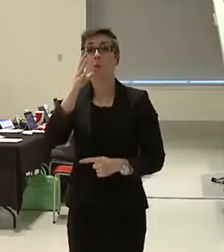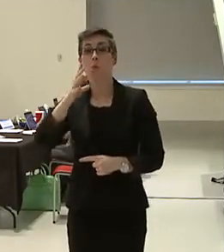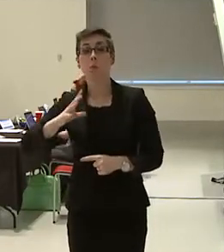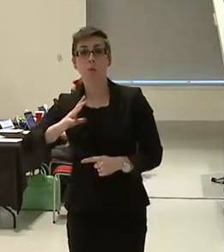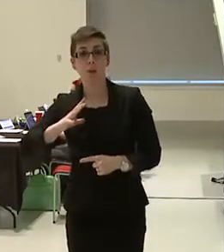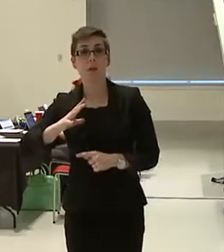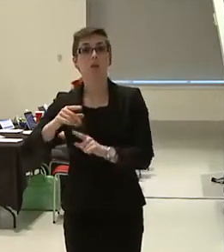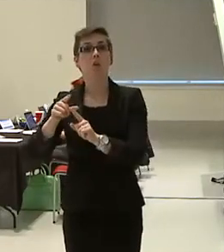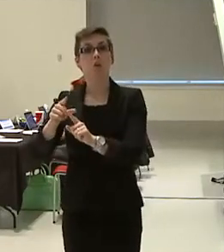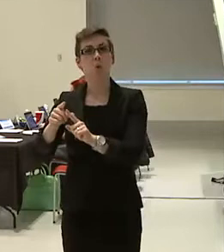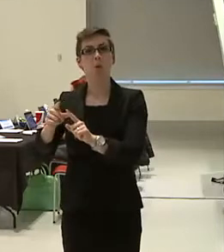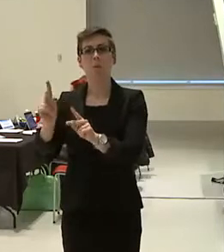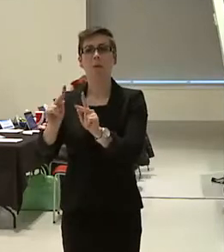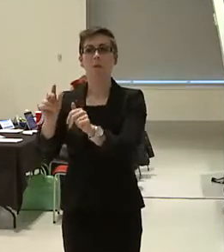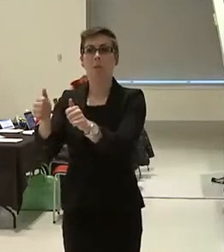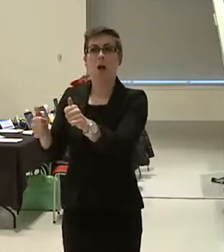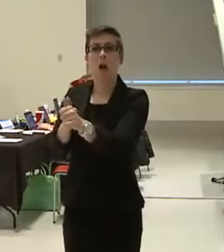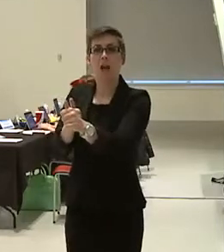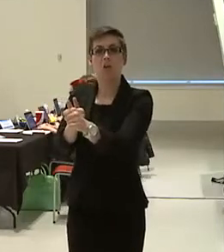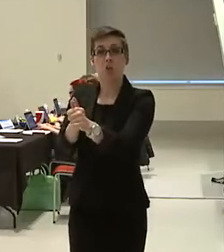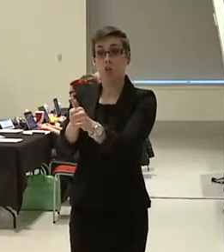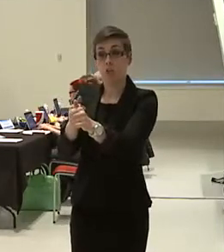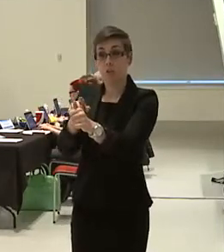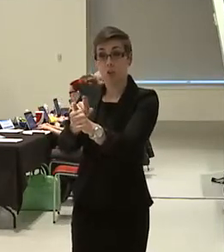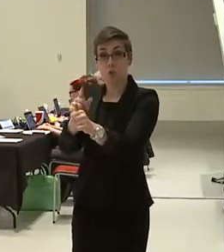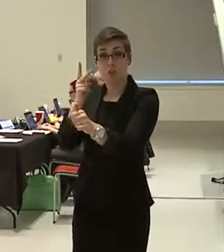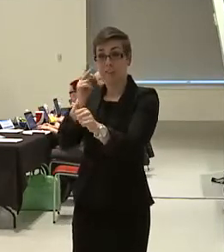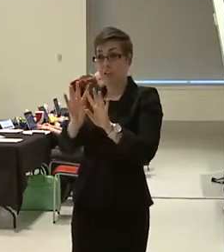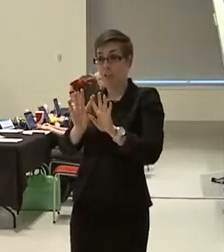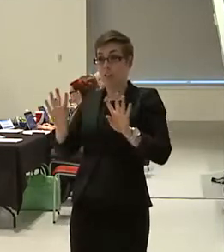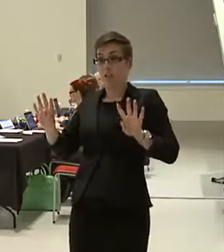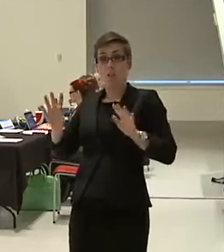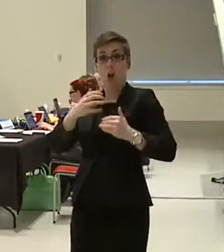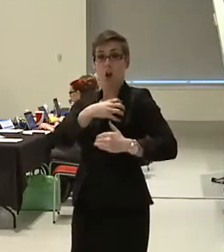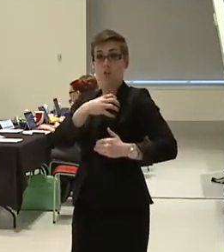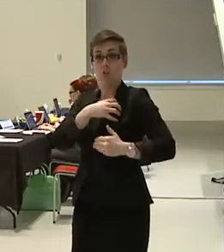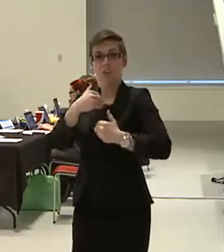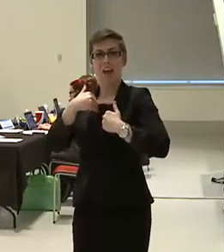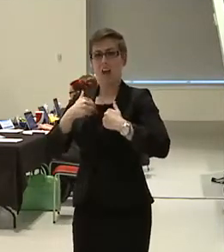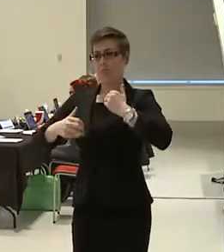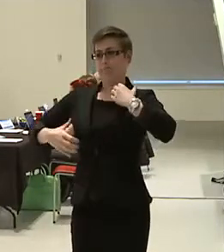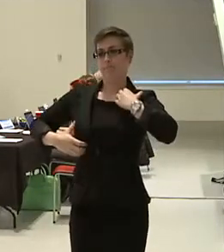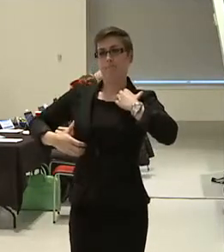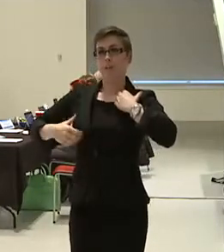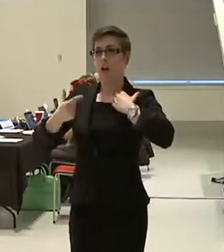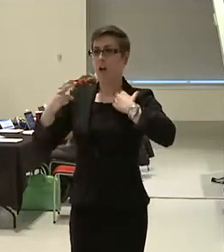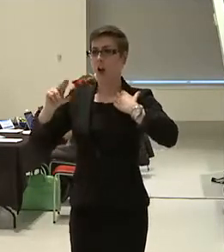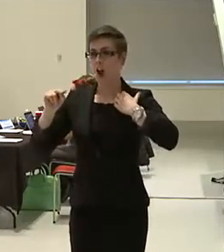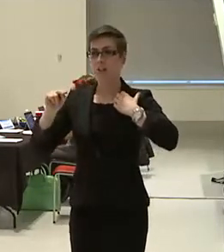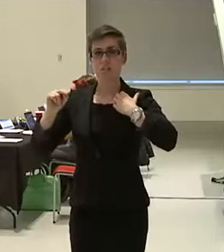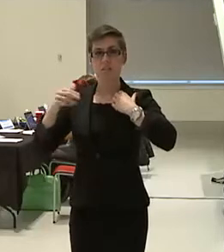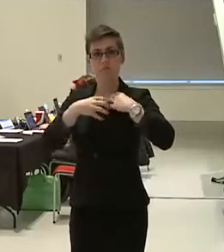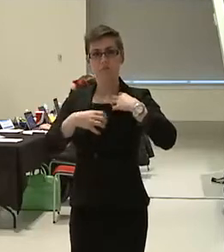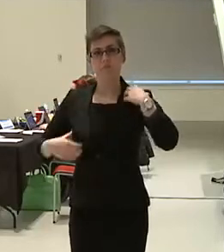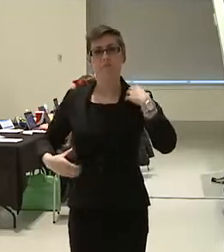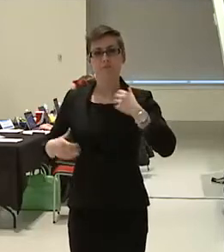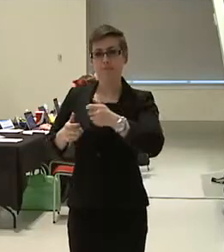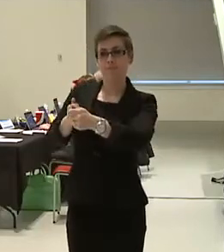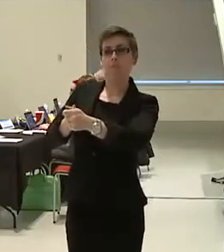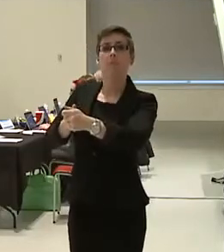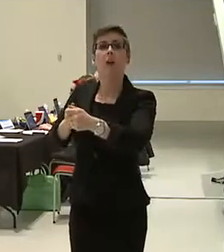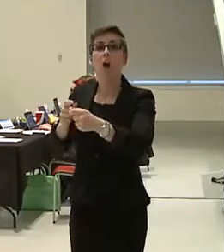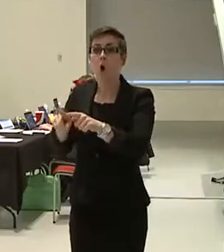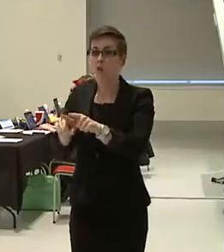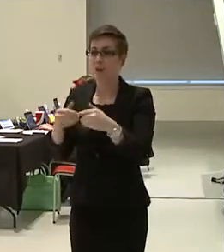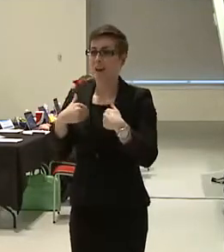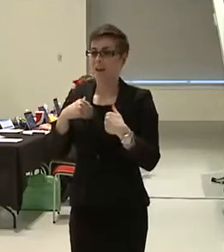her were officers with armed, they had like machine guns. They looked like machine guns. They had tanks, or not tanks, they were